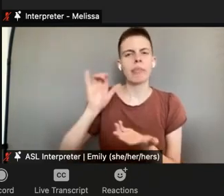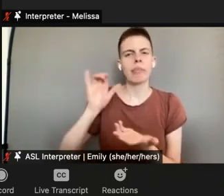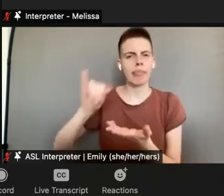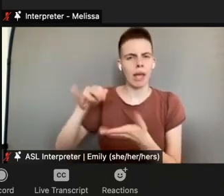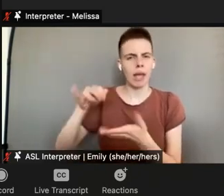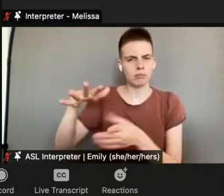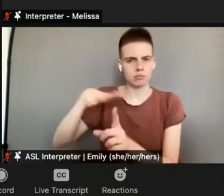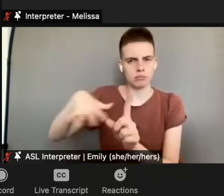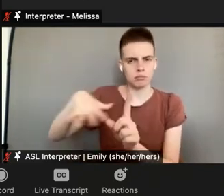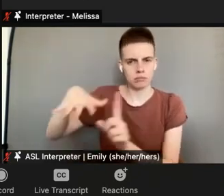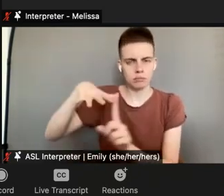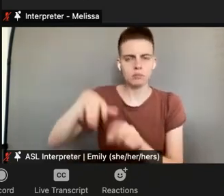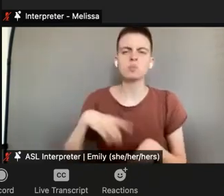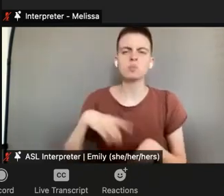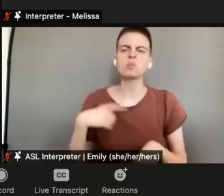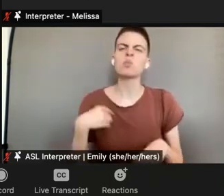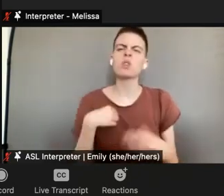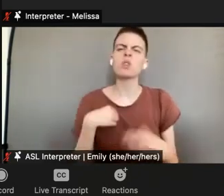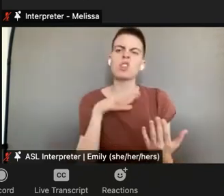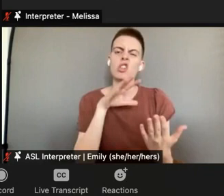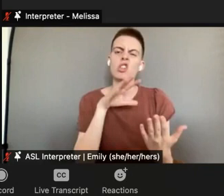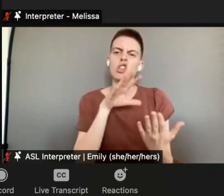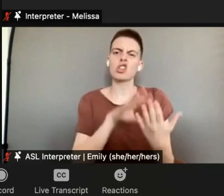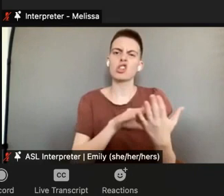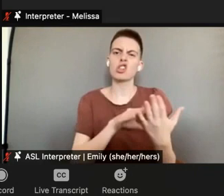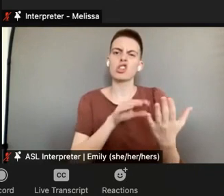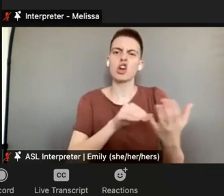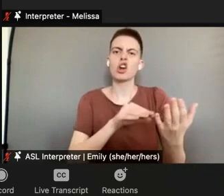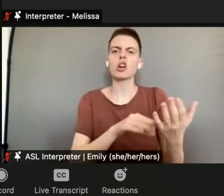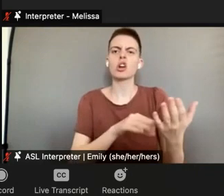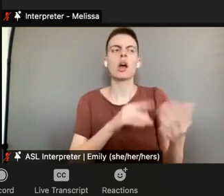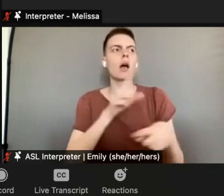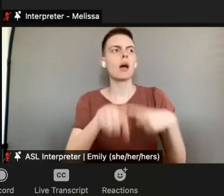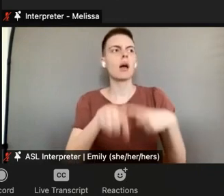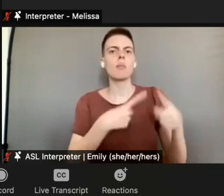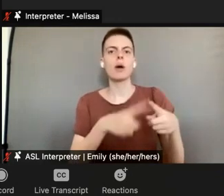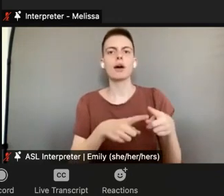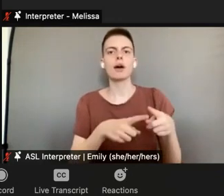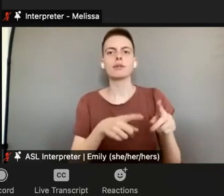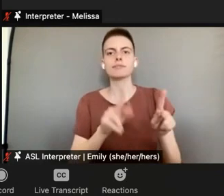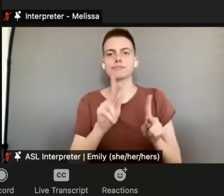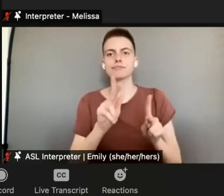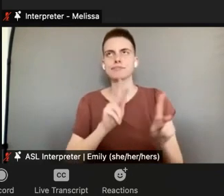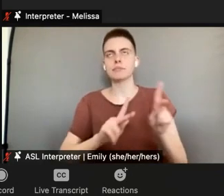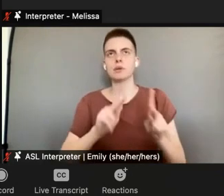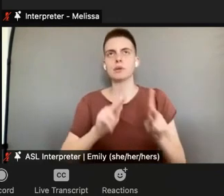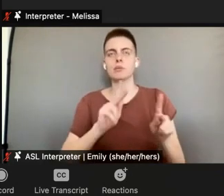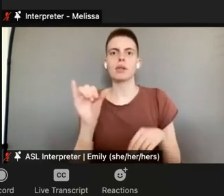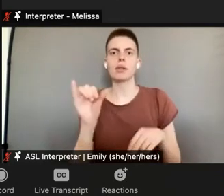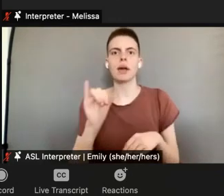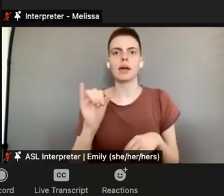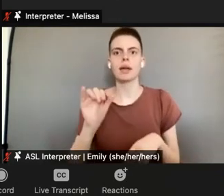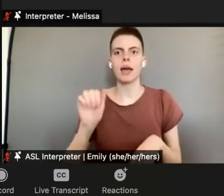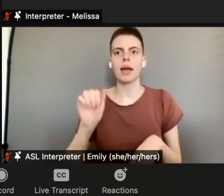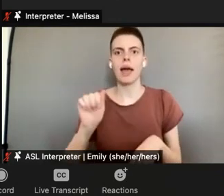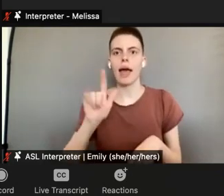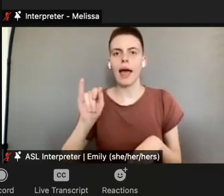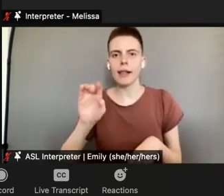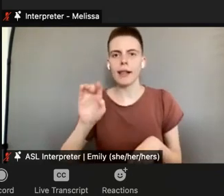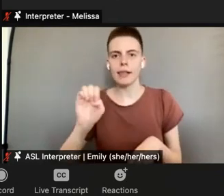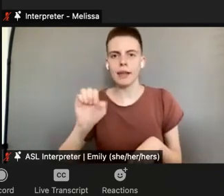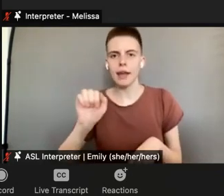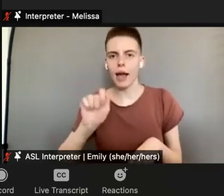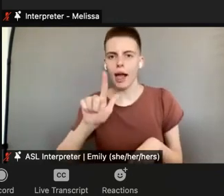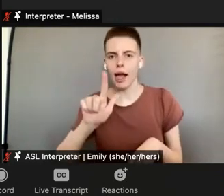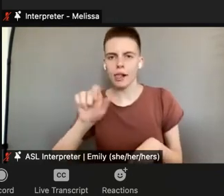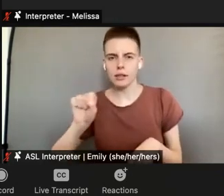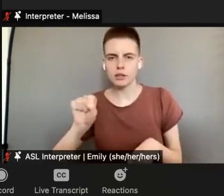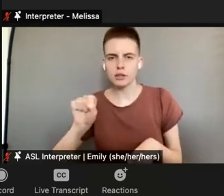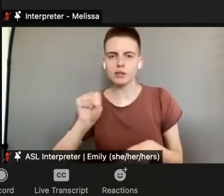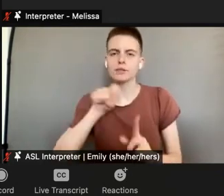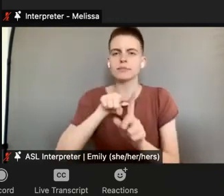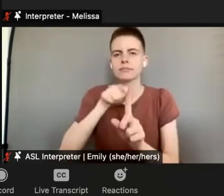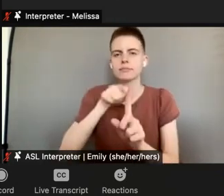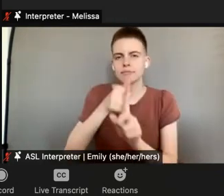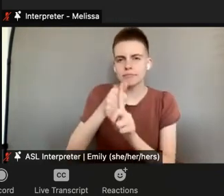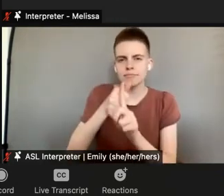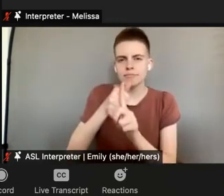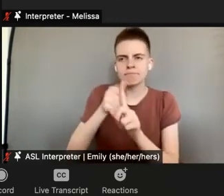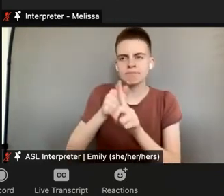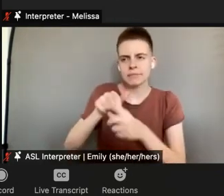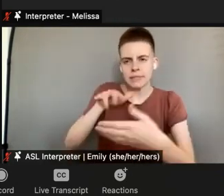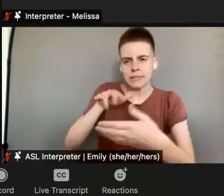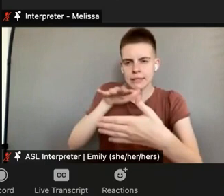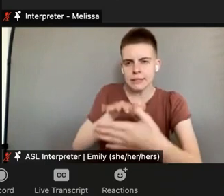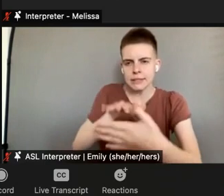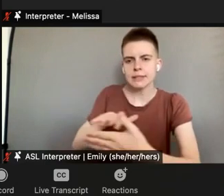ALS, who studies the behavior of NICU babies,